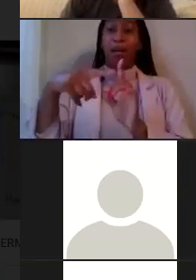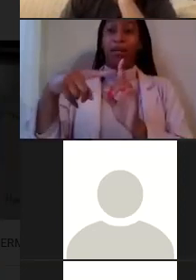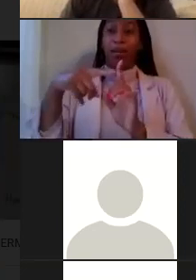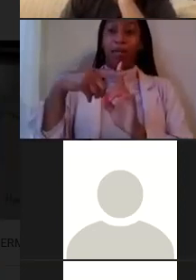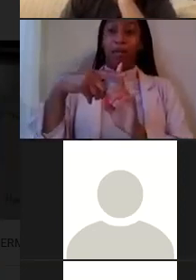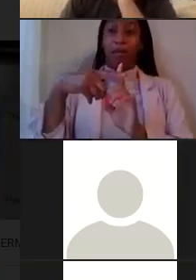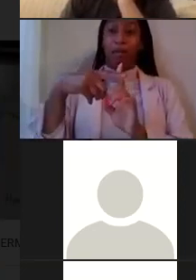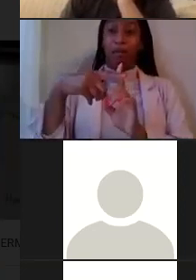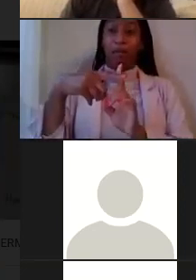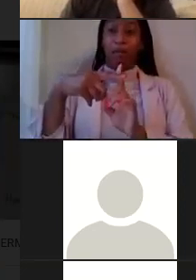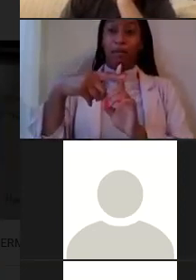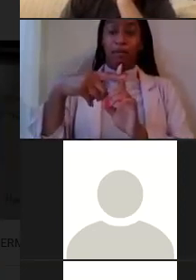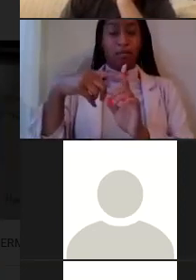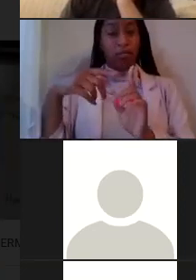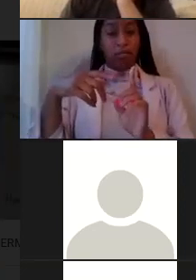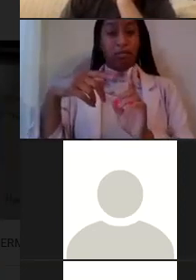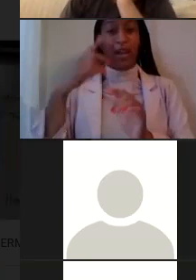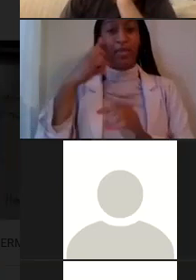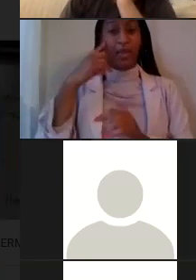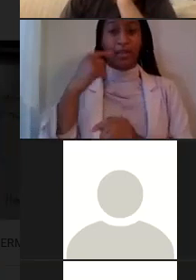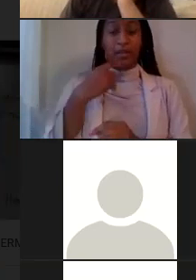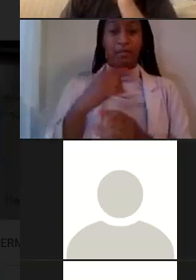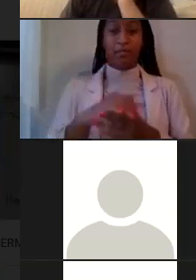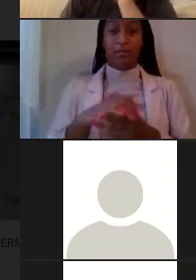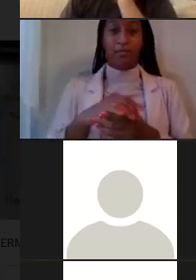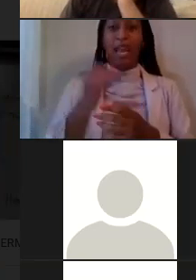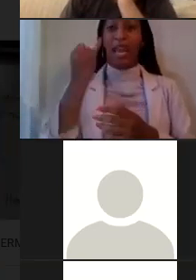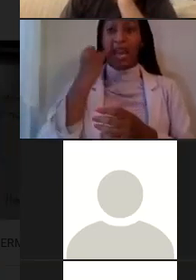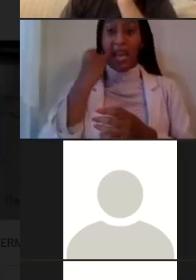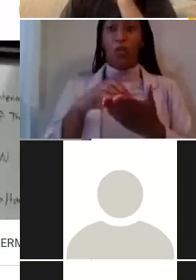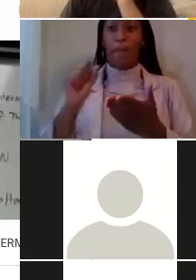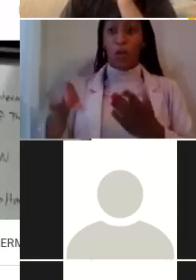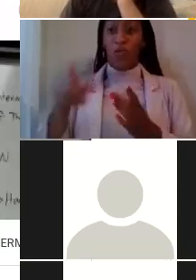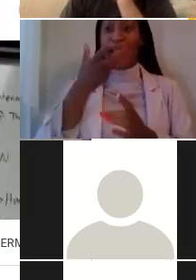All right. So I want to spend the remaining time